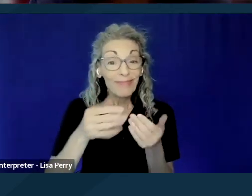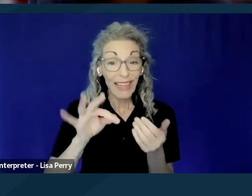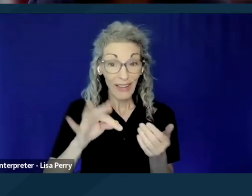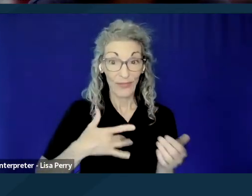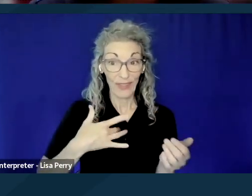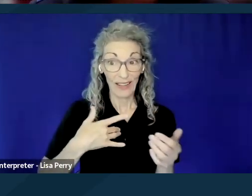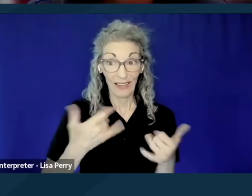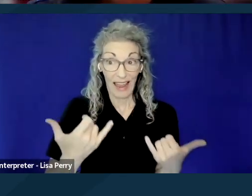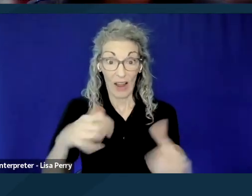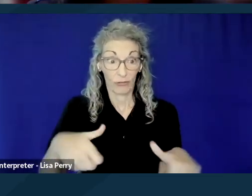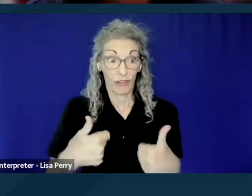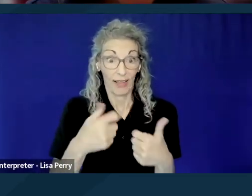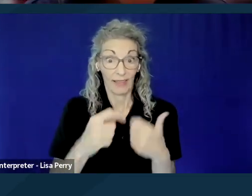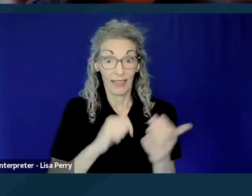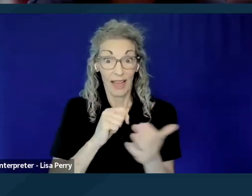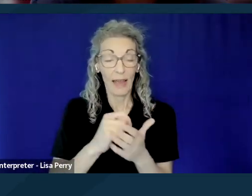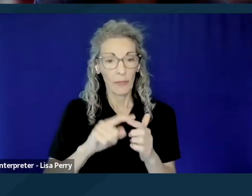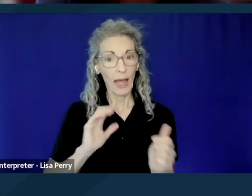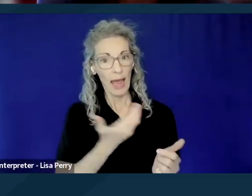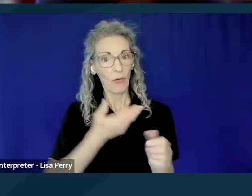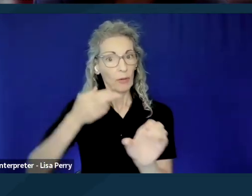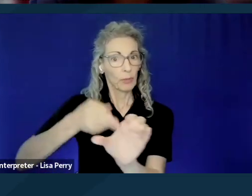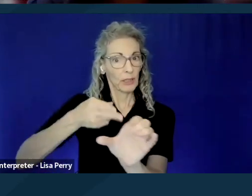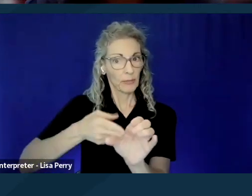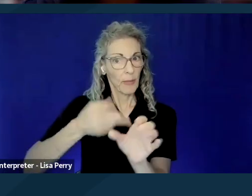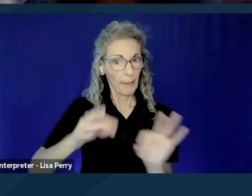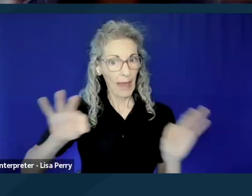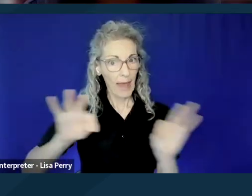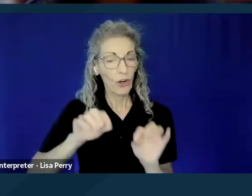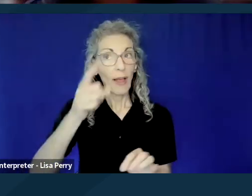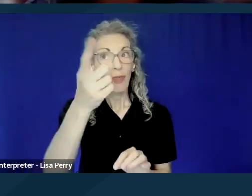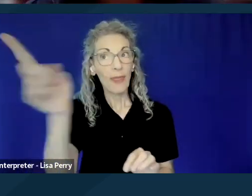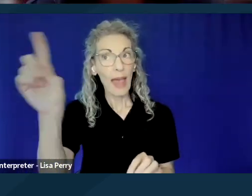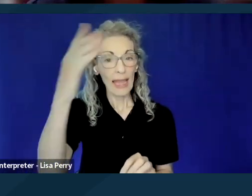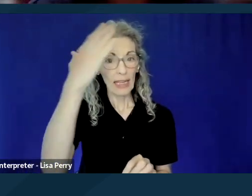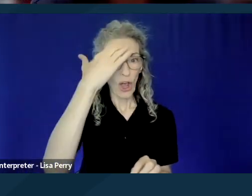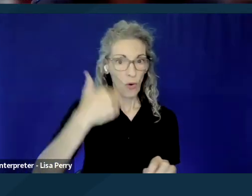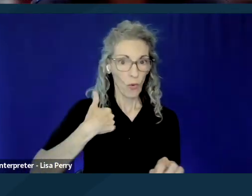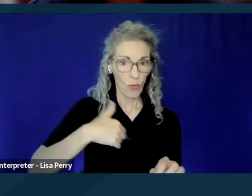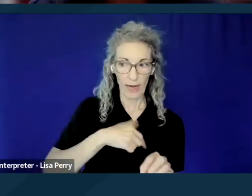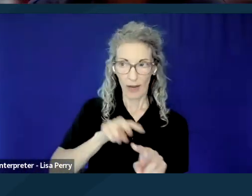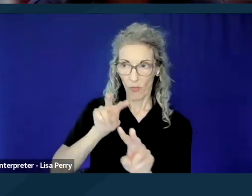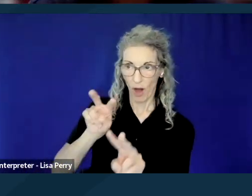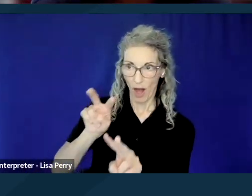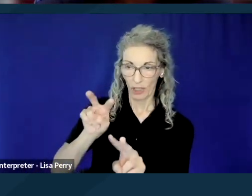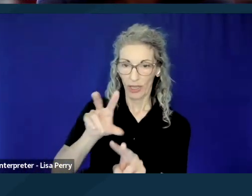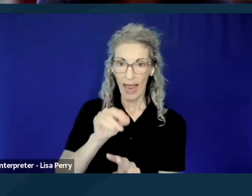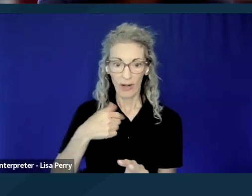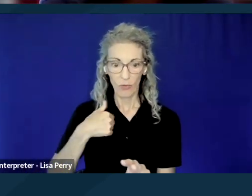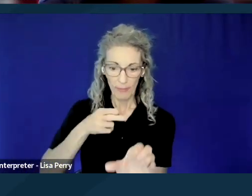challenging right now, I think our participation can matter. They know that we're watching, that we're participating, that we're opposing what they're